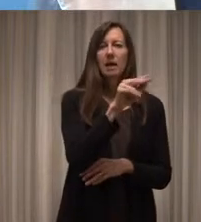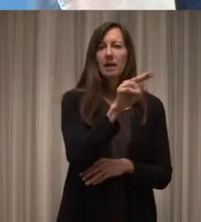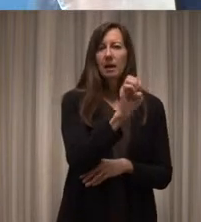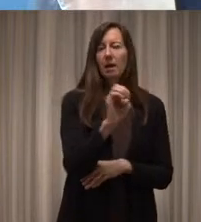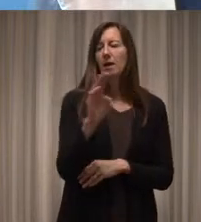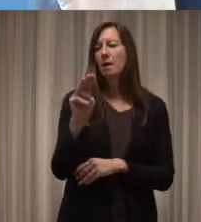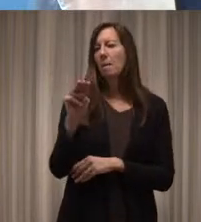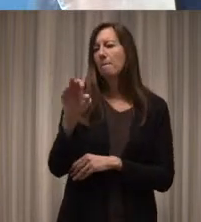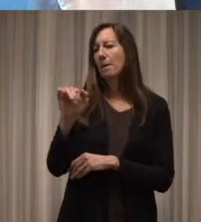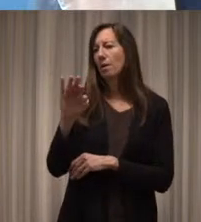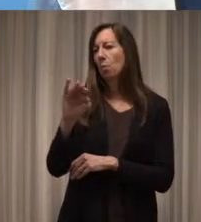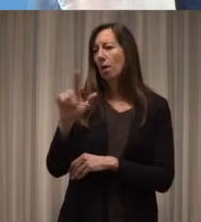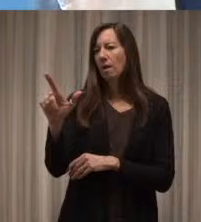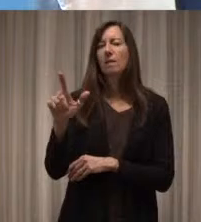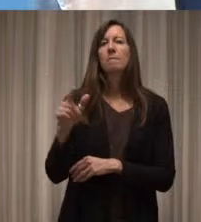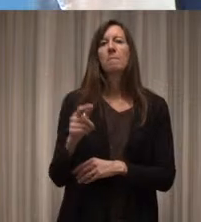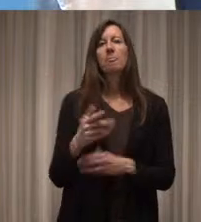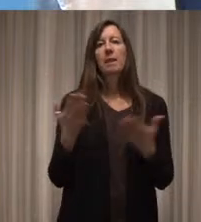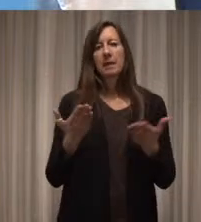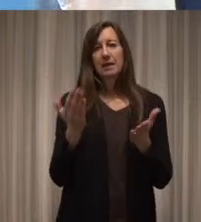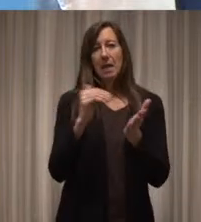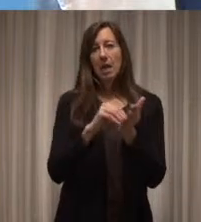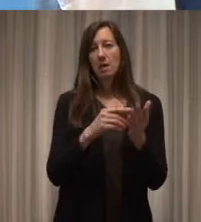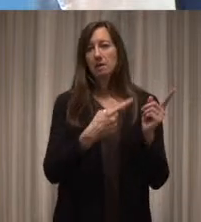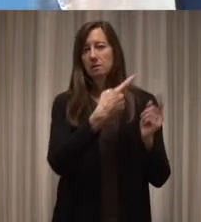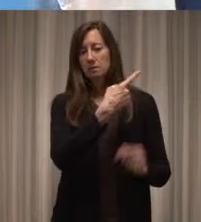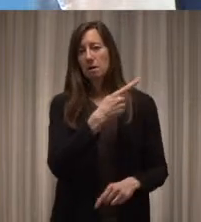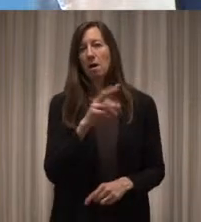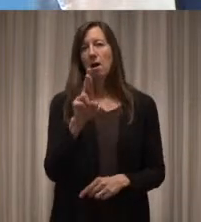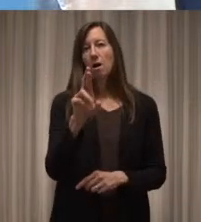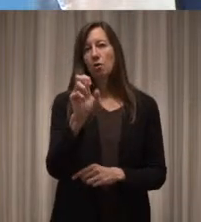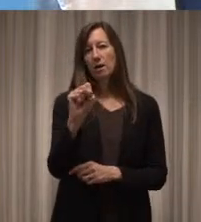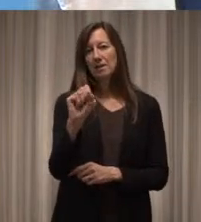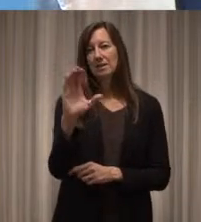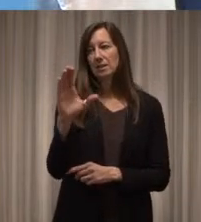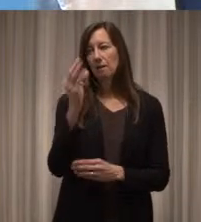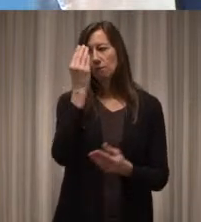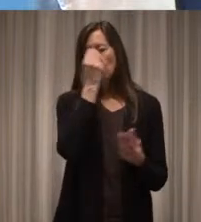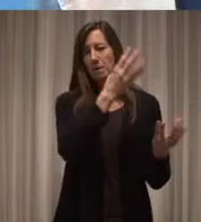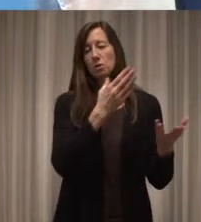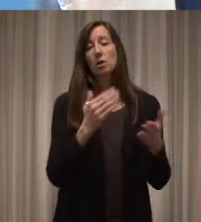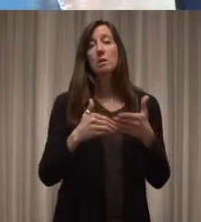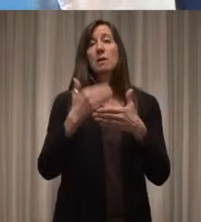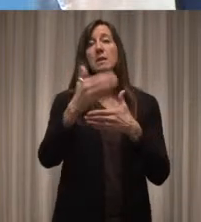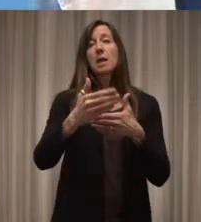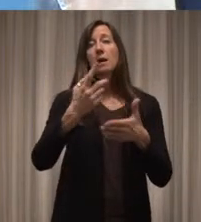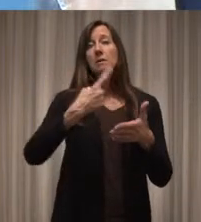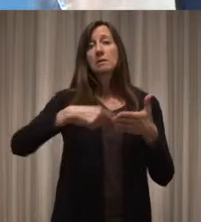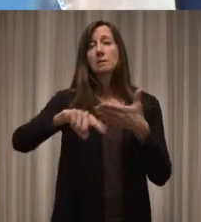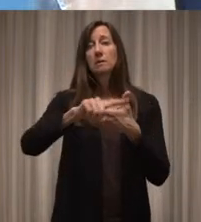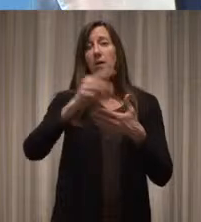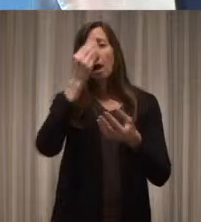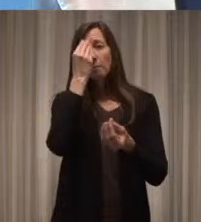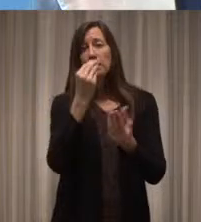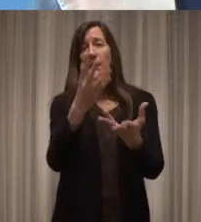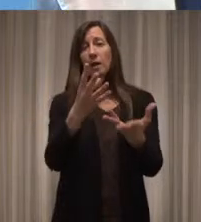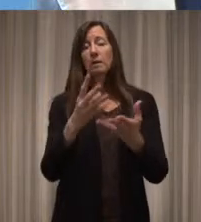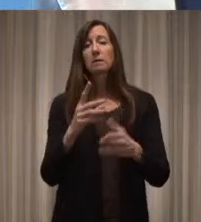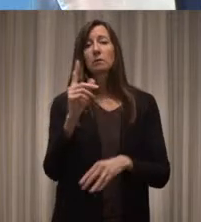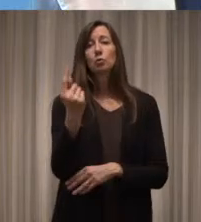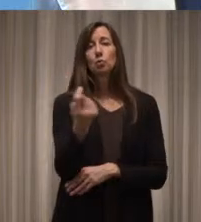RSC information, and I will see you at our next update, Tuesday, 3 p.m. In the meantime,